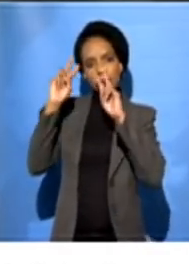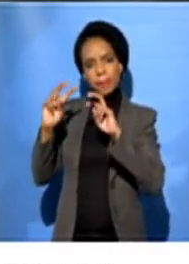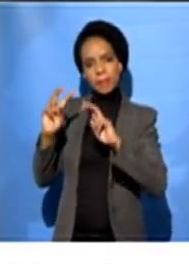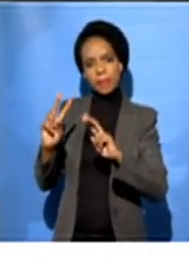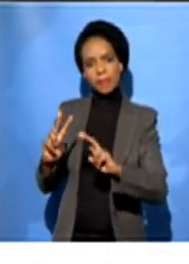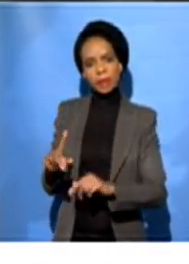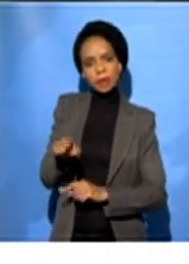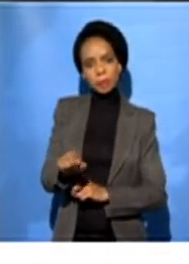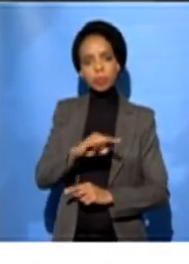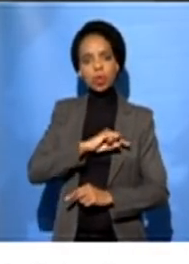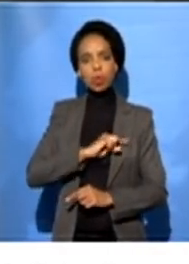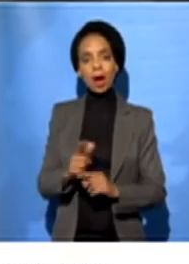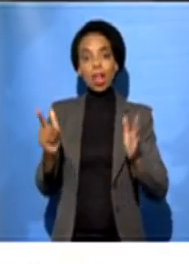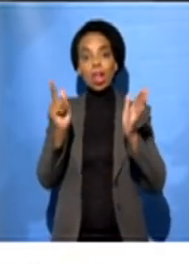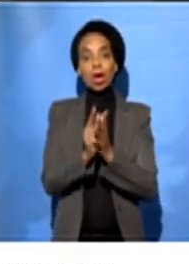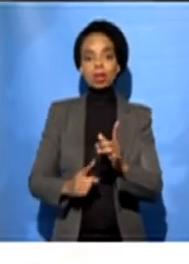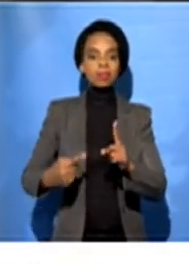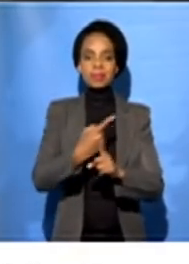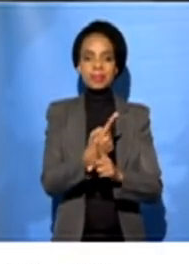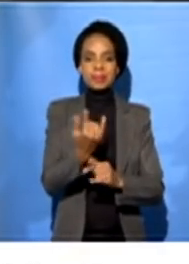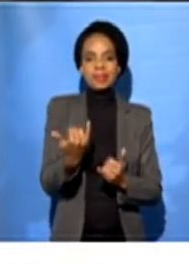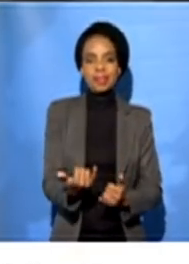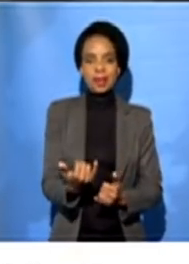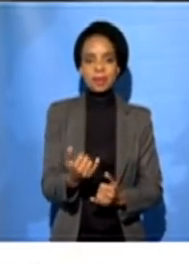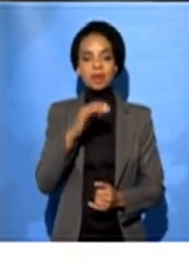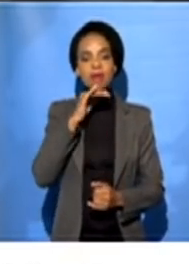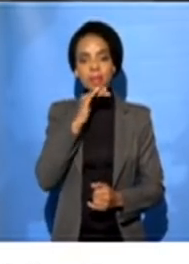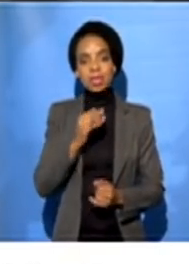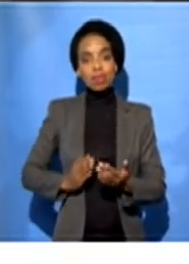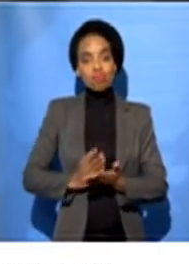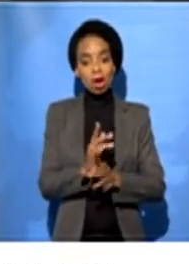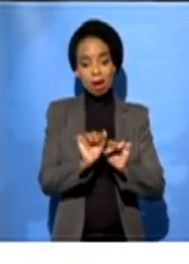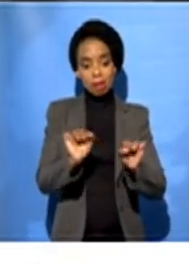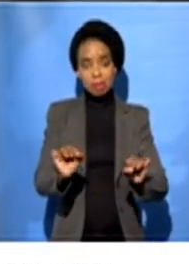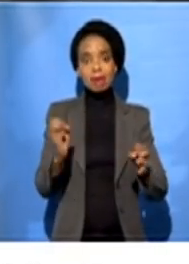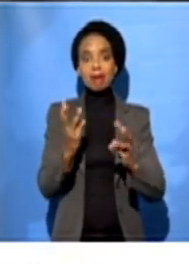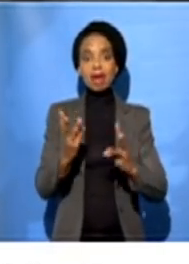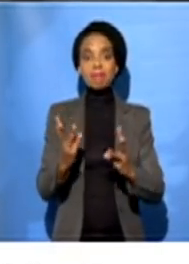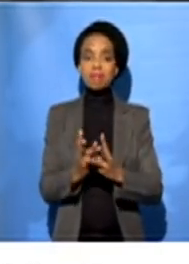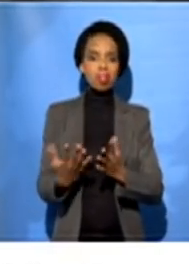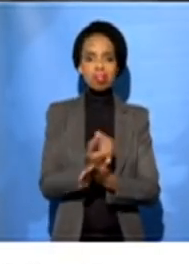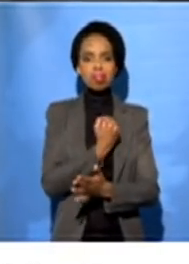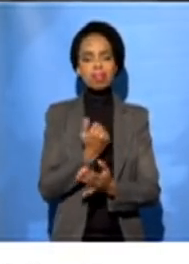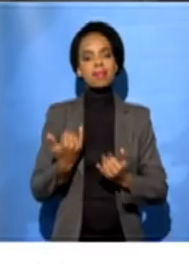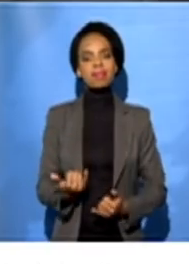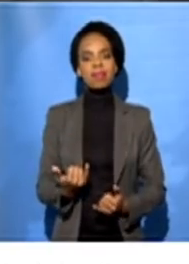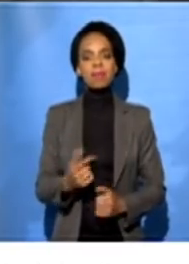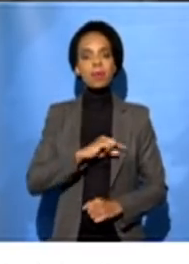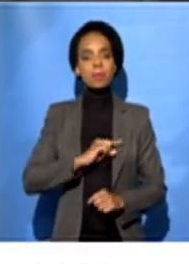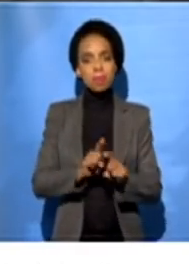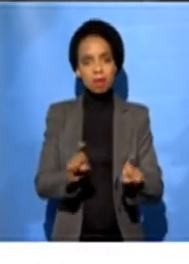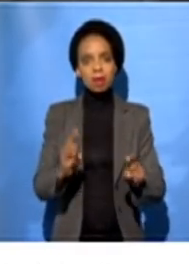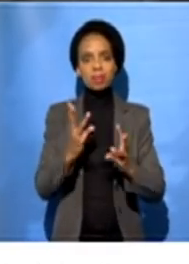actually, the breach of the law and violation of the workers' rights so that they can be able to vote for the